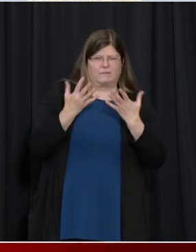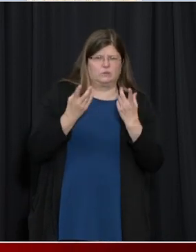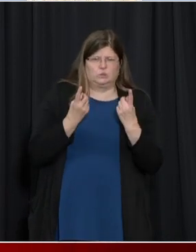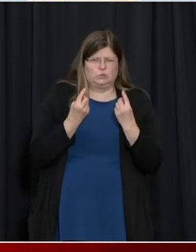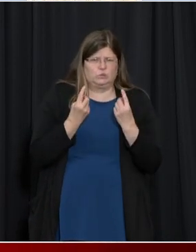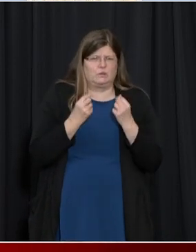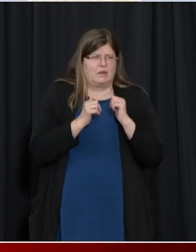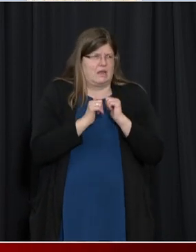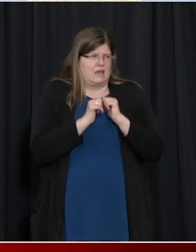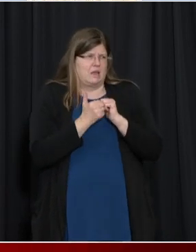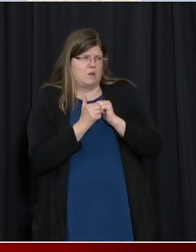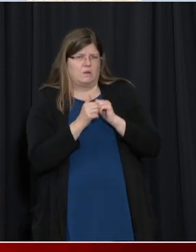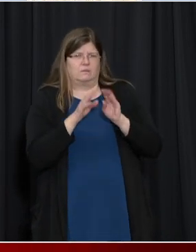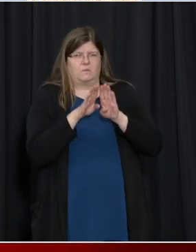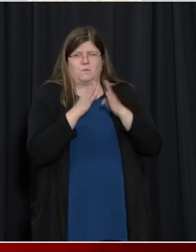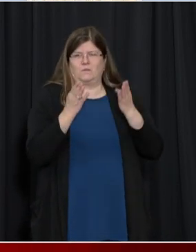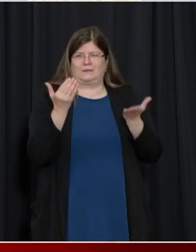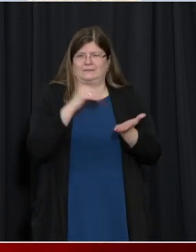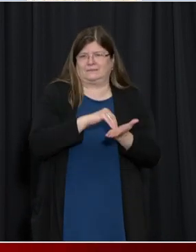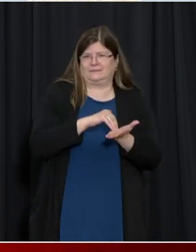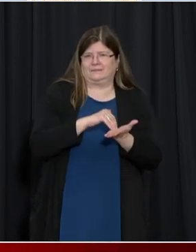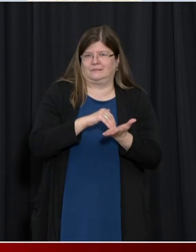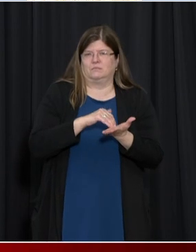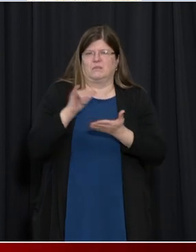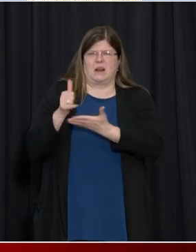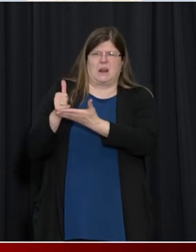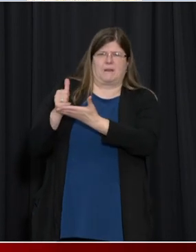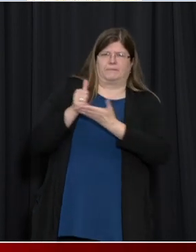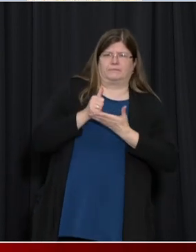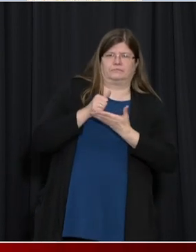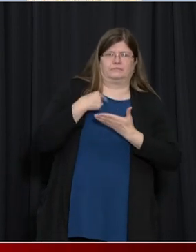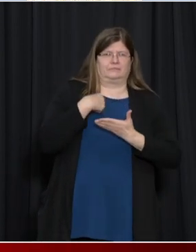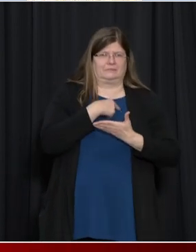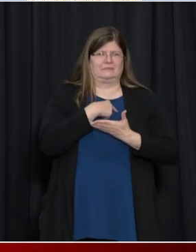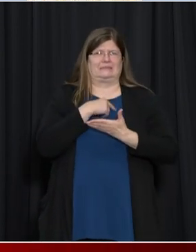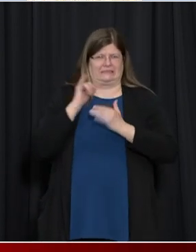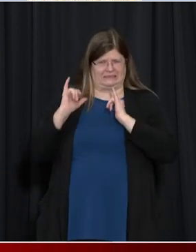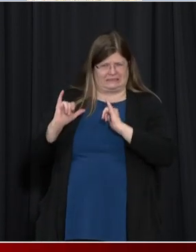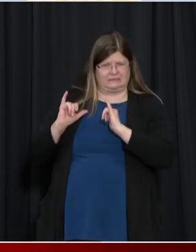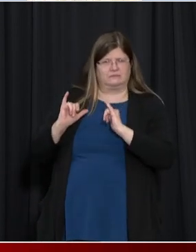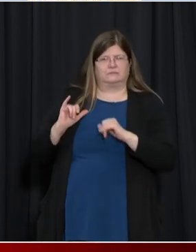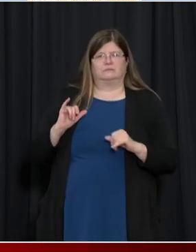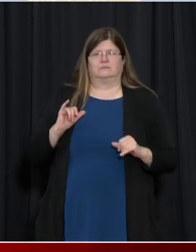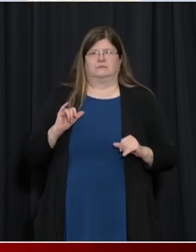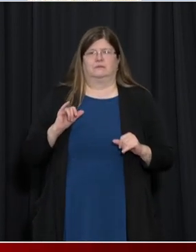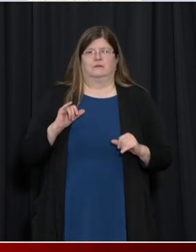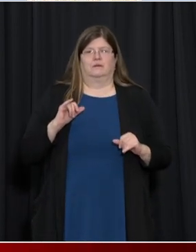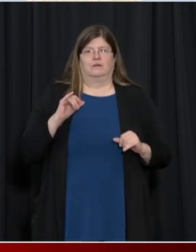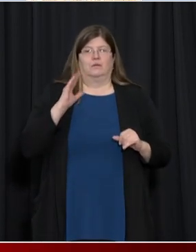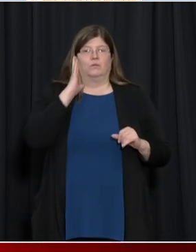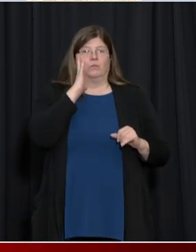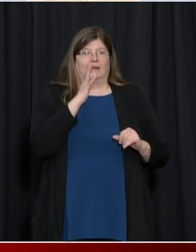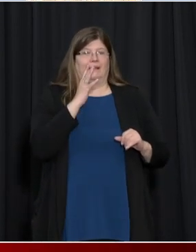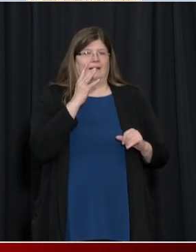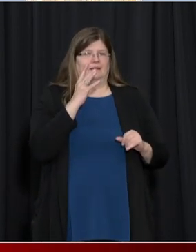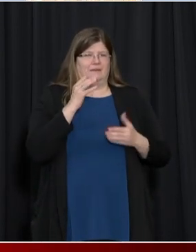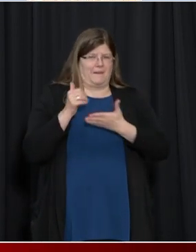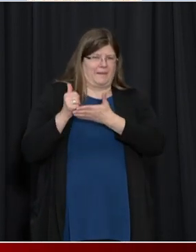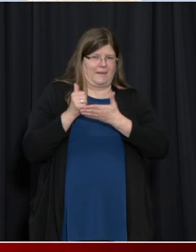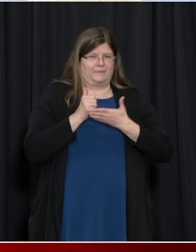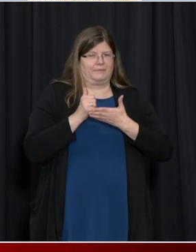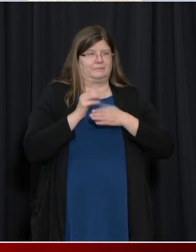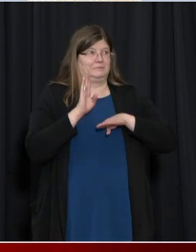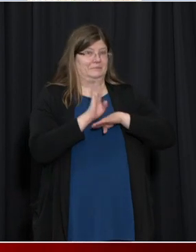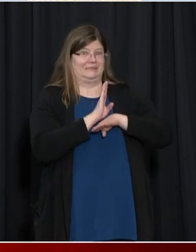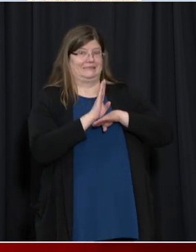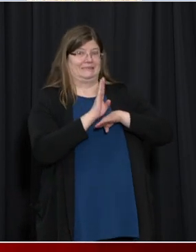reopening, which was helpful for us to read, but also I think helpful to their business colleagues